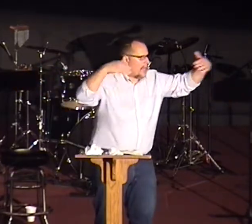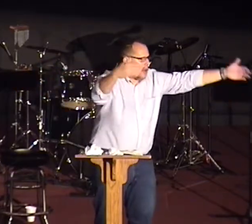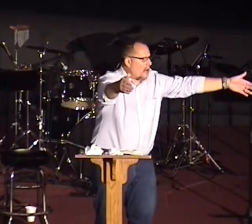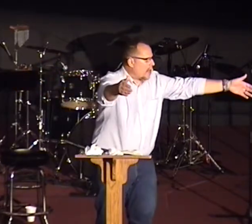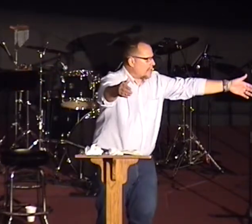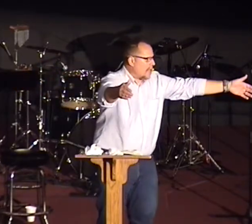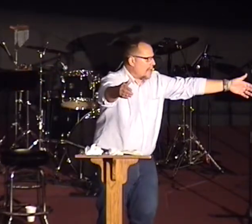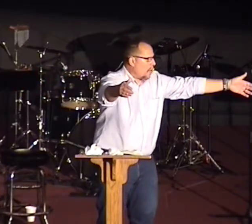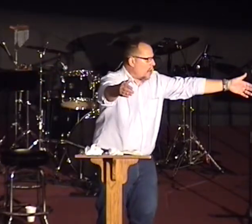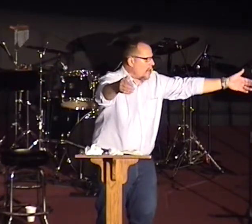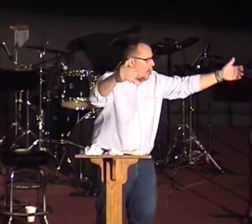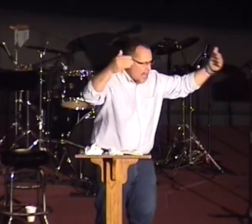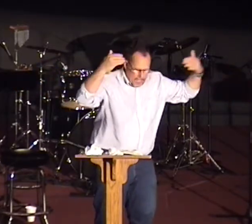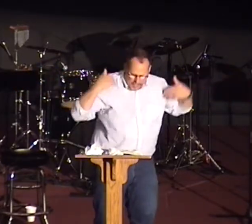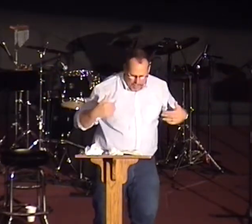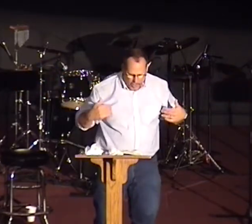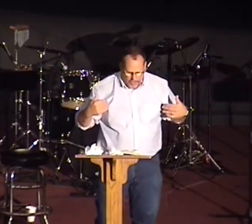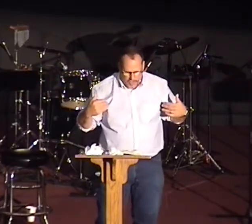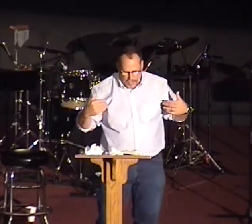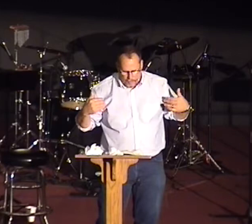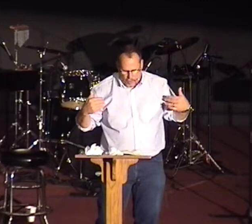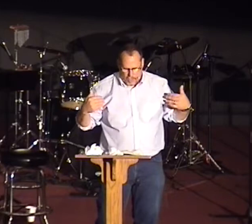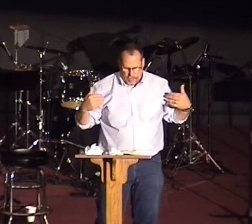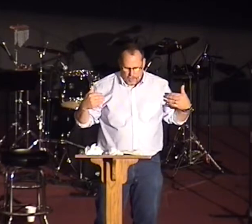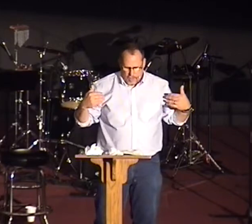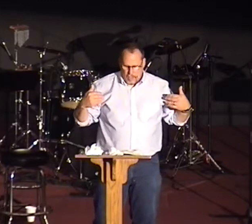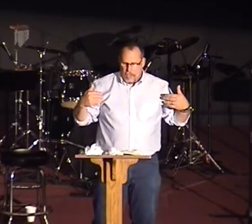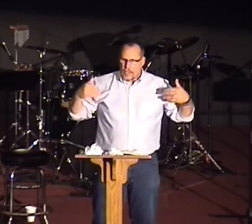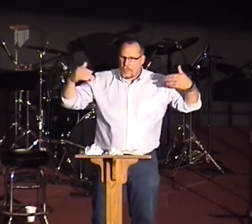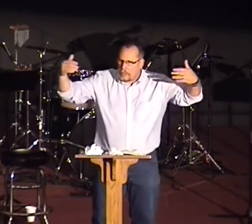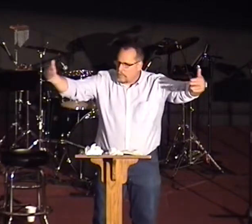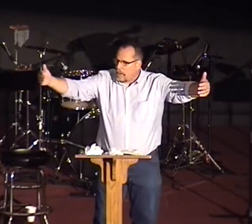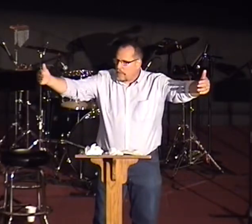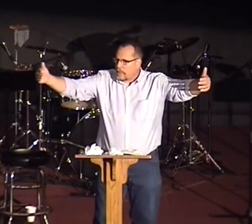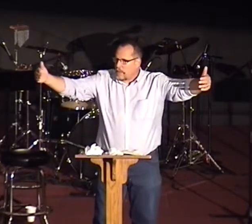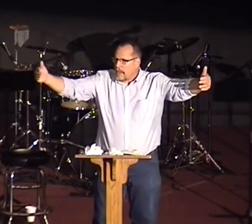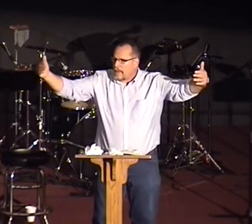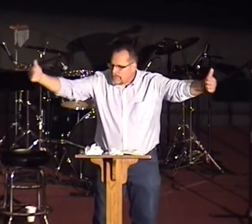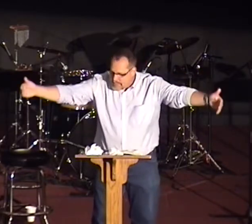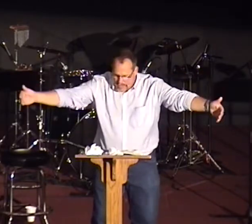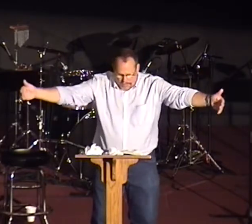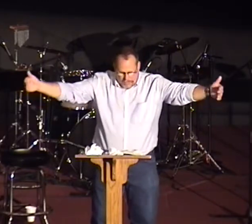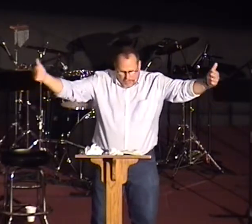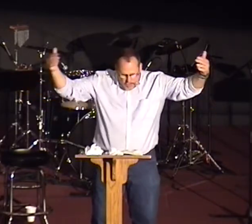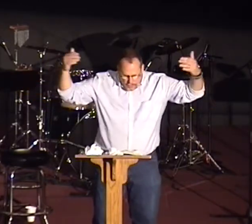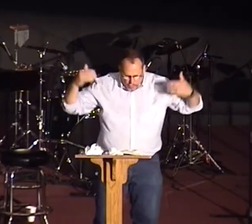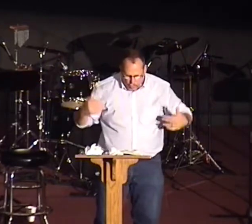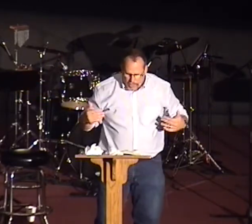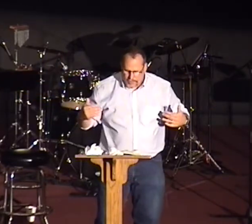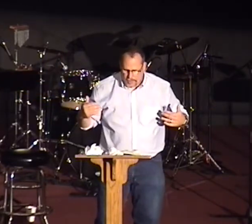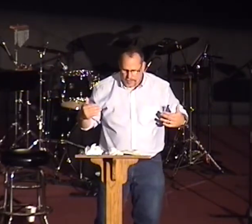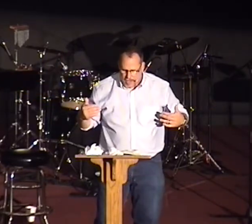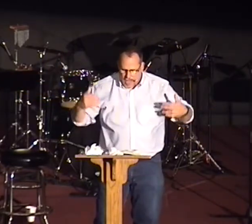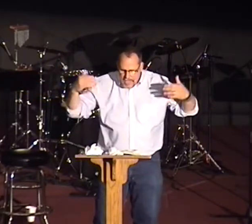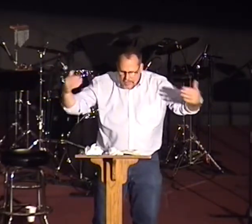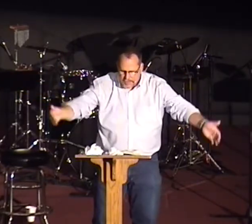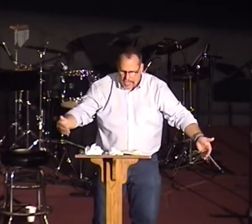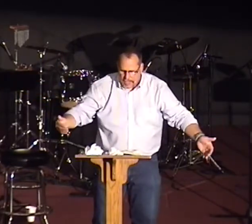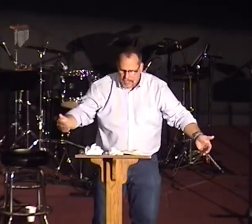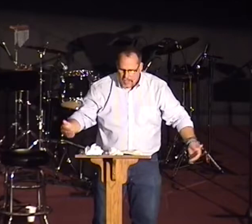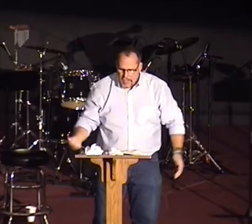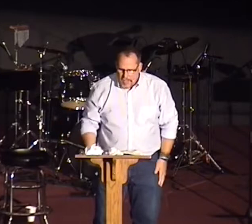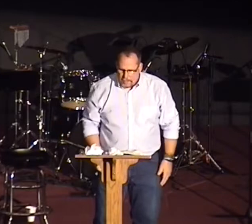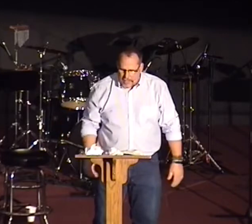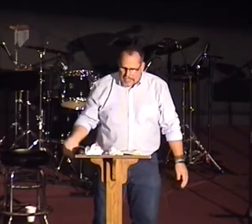to come here on a Sunday morning or not come here on a Sunday morning. You have sinned because of your choices, and I have